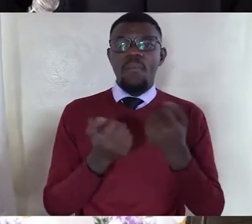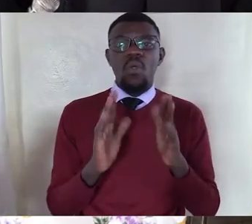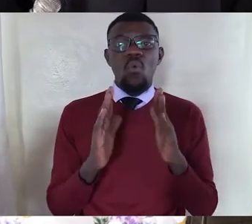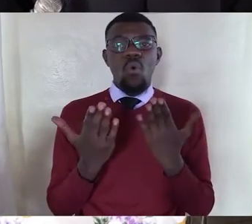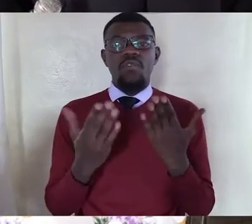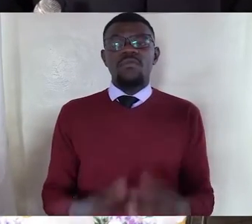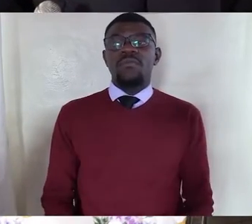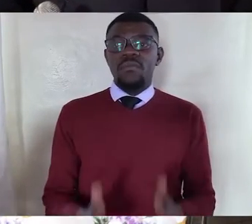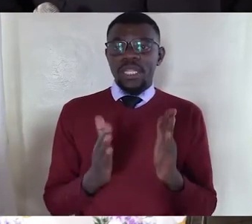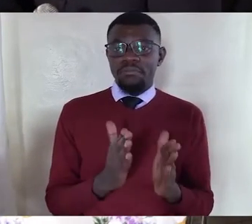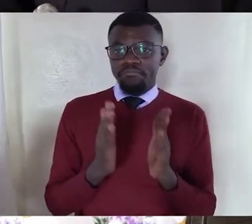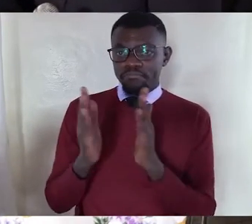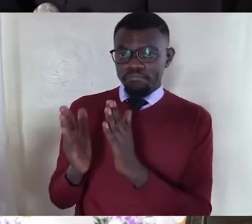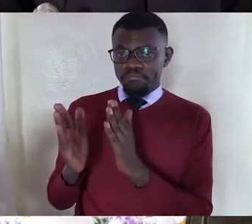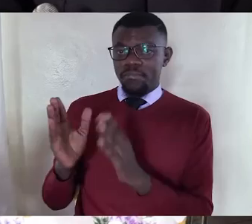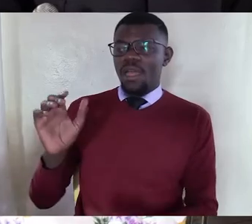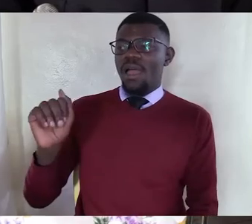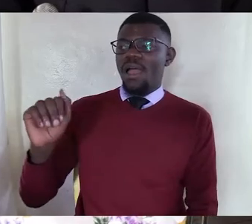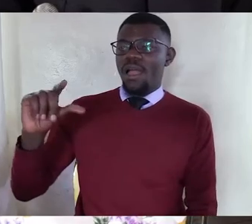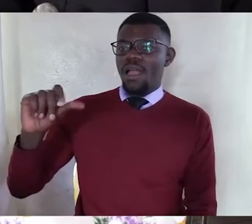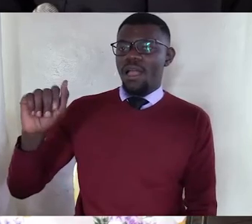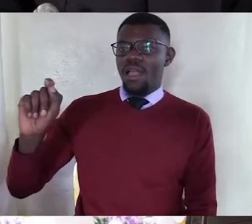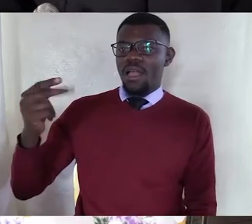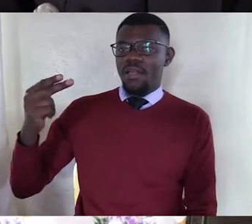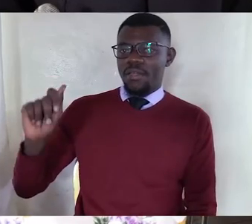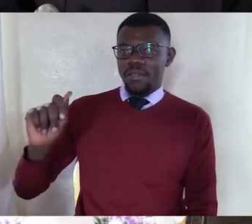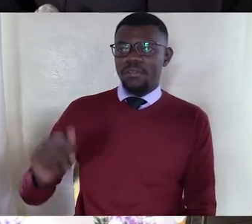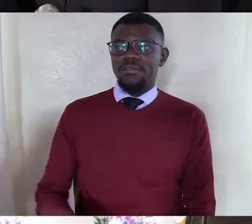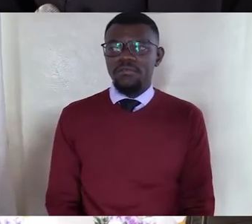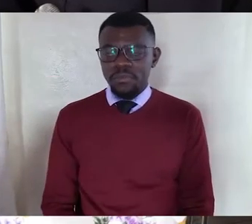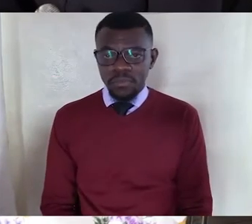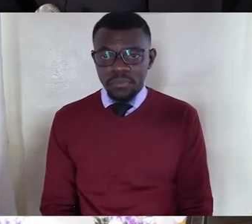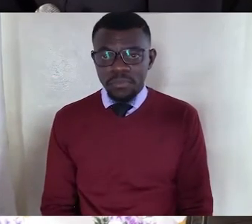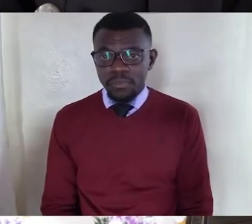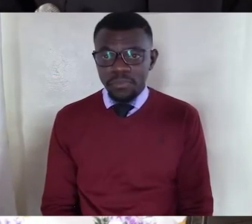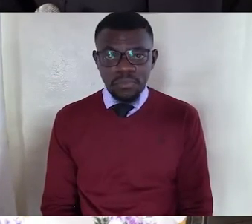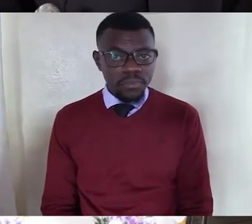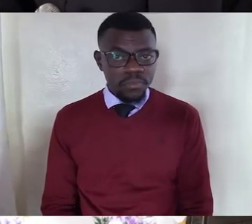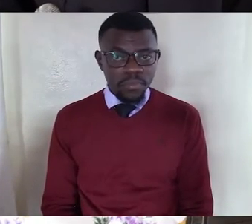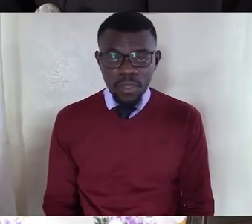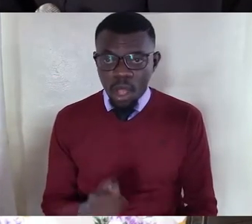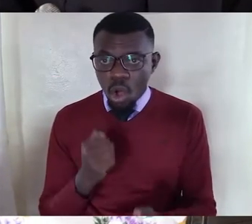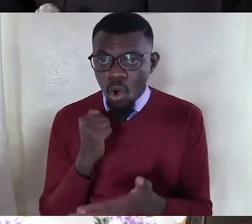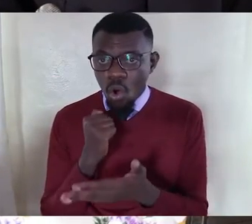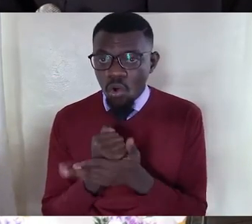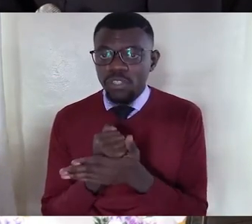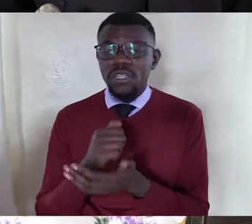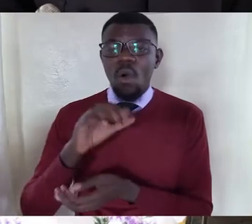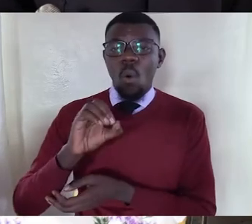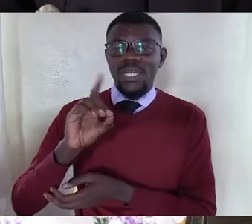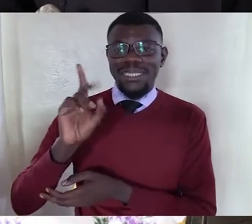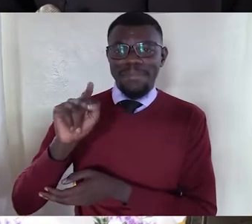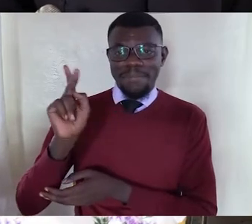want to apologize for Madam Ouya, who had to leave on official duties. But we thank you for the opportunity to have us here